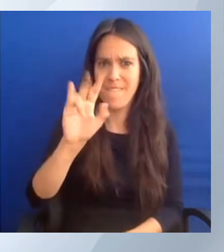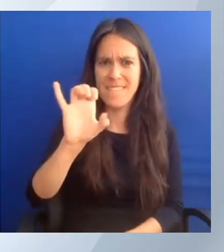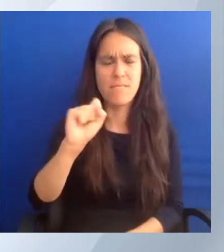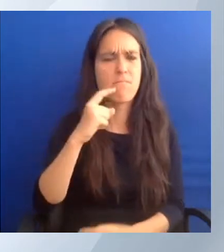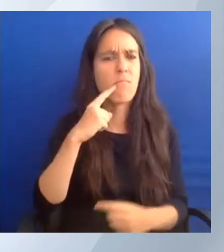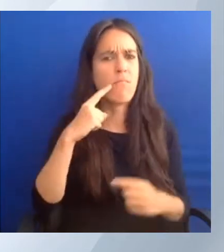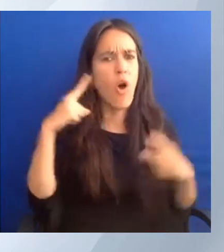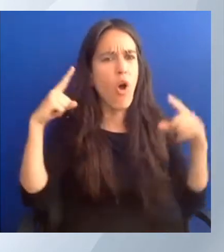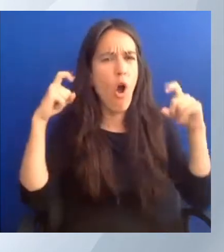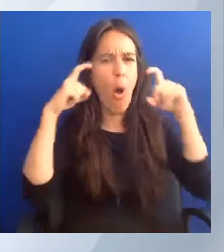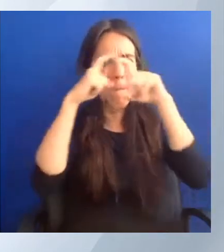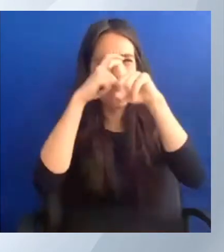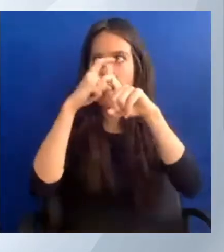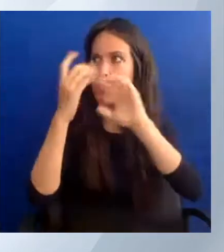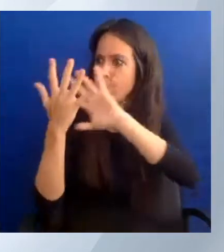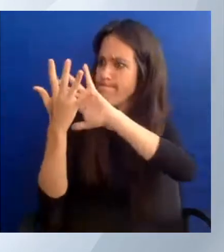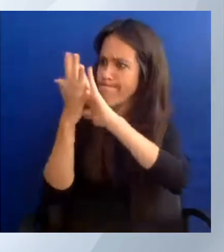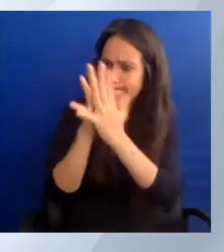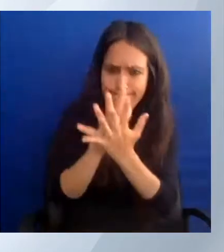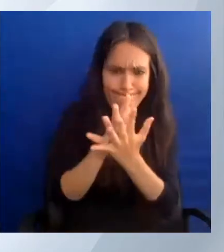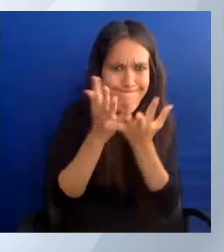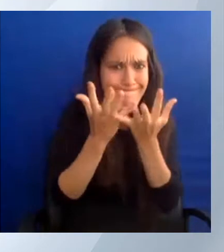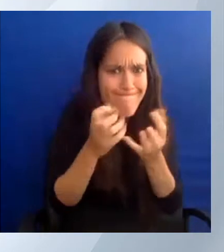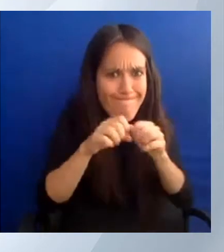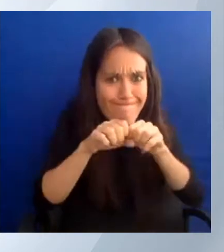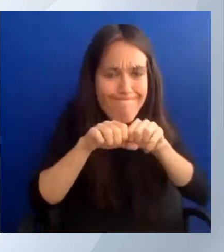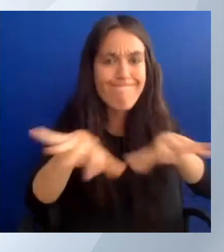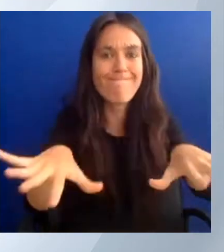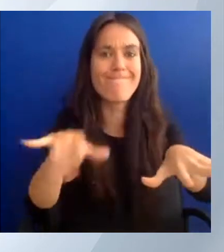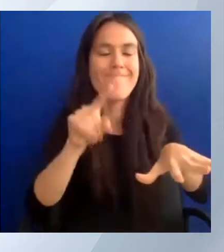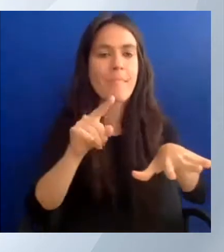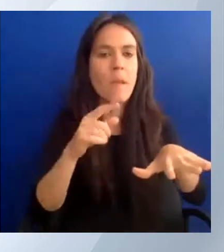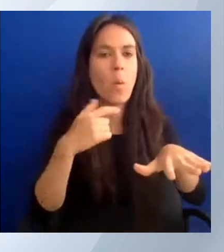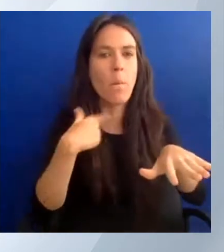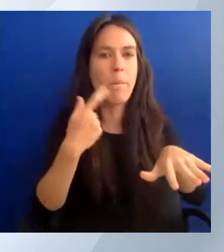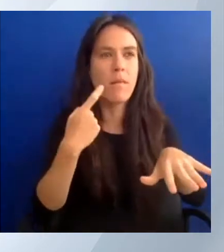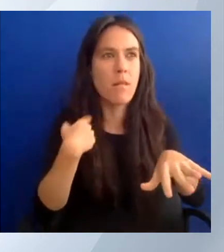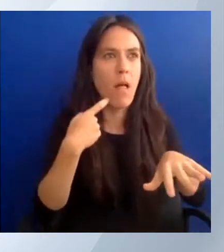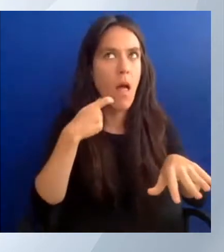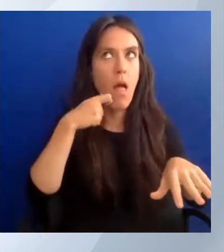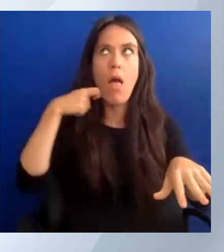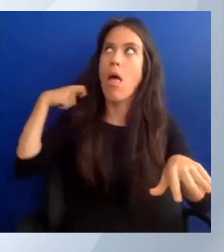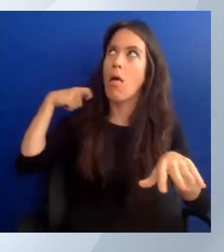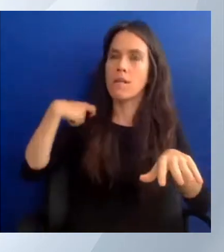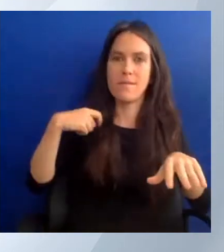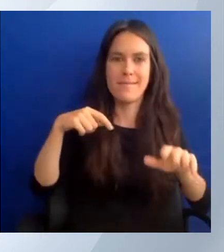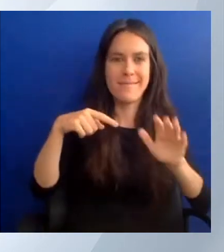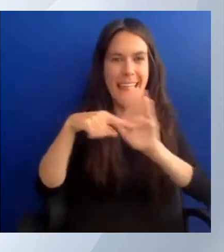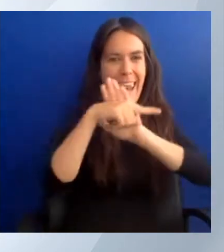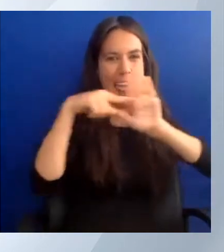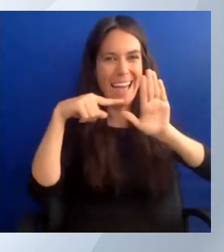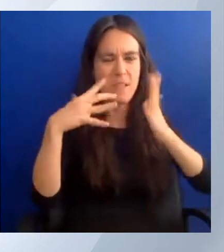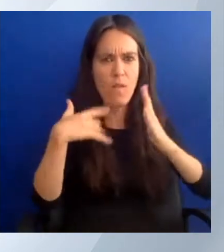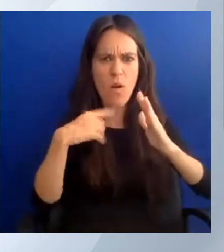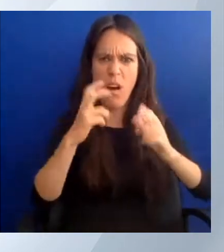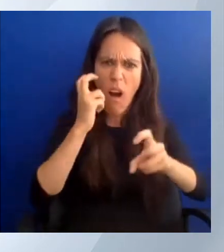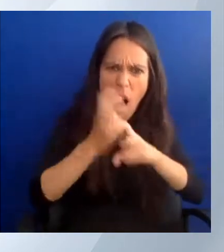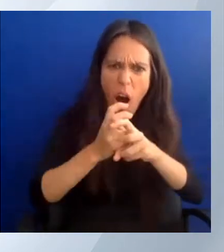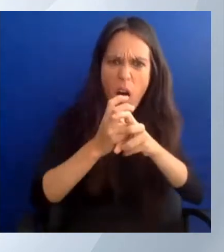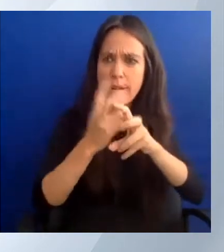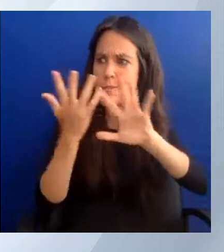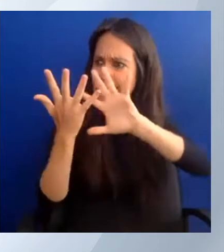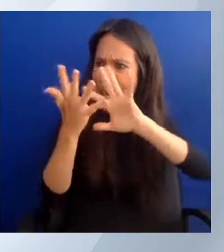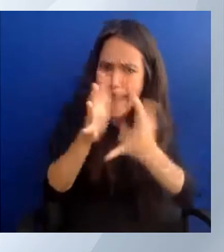microservices architecture which is holding us back. Why it is so difficult to implement? Well, it's kind of